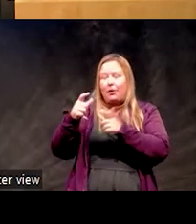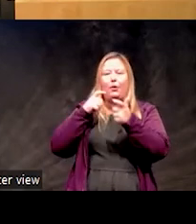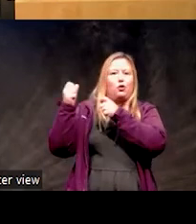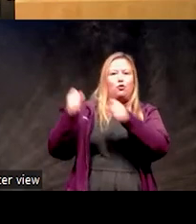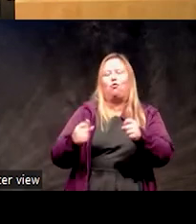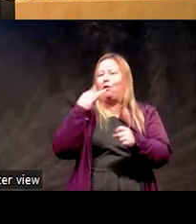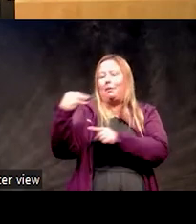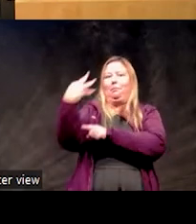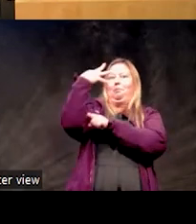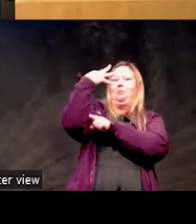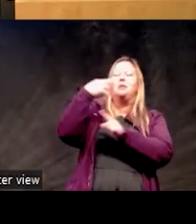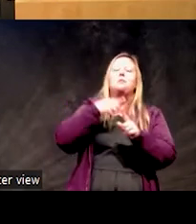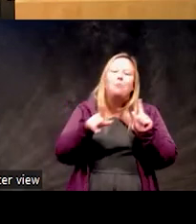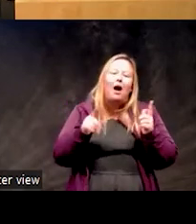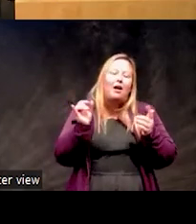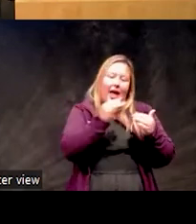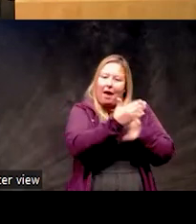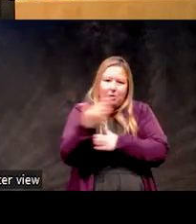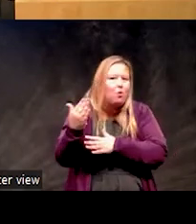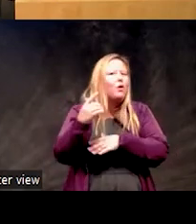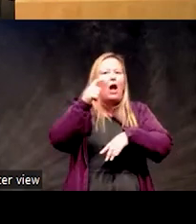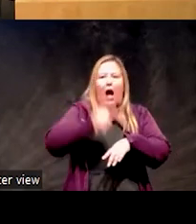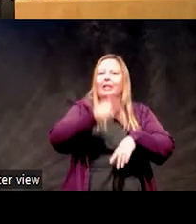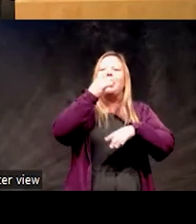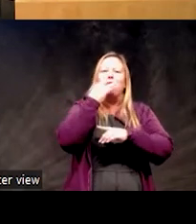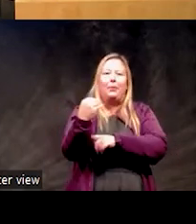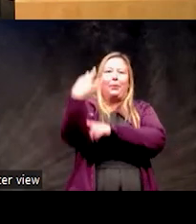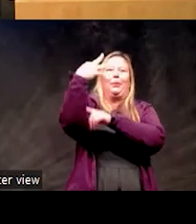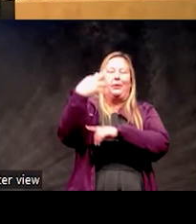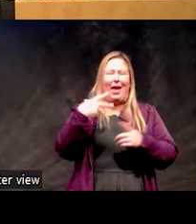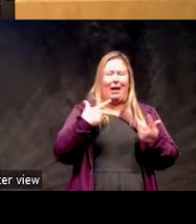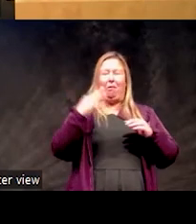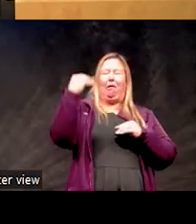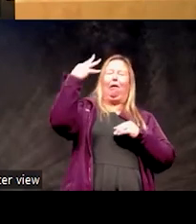strategies like that, like, where your lights turn on at the same time every morning, and then you don't want to sit there in the bright light.